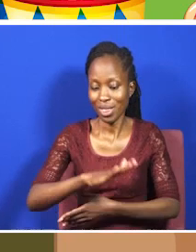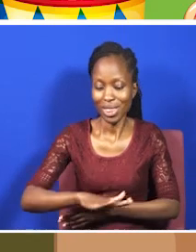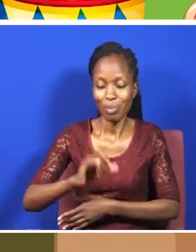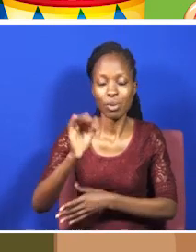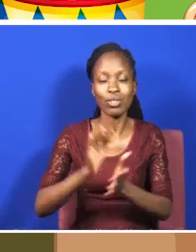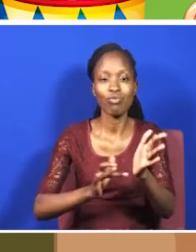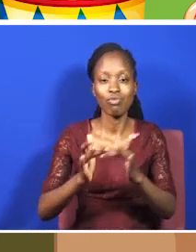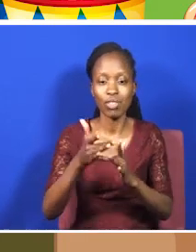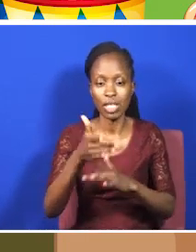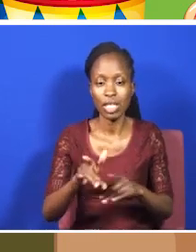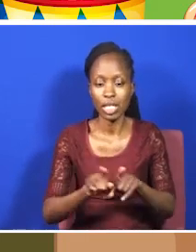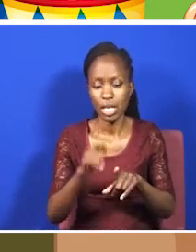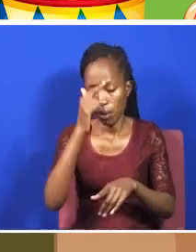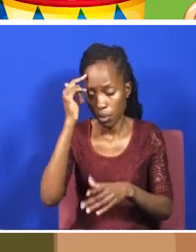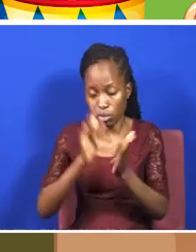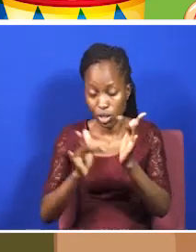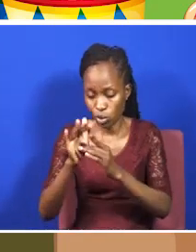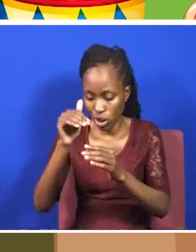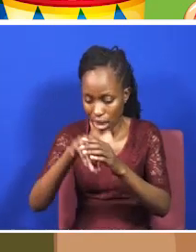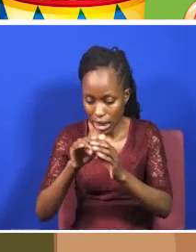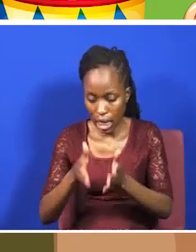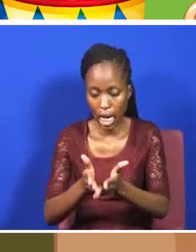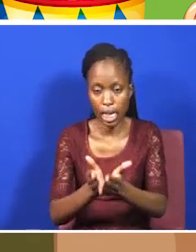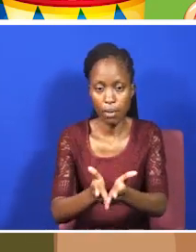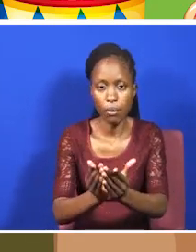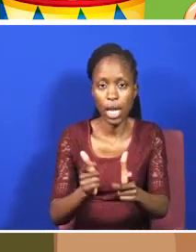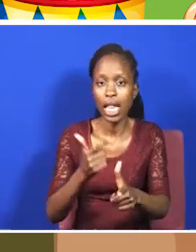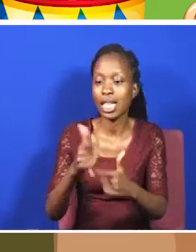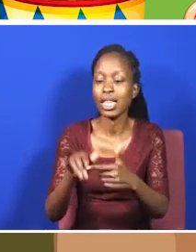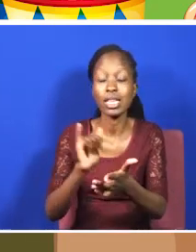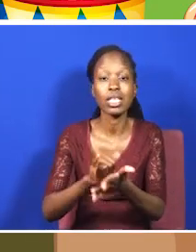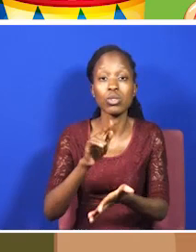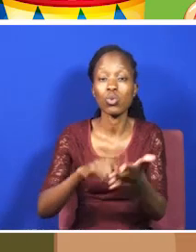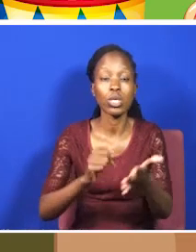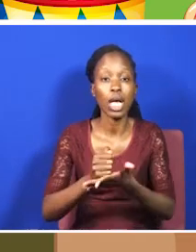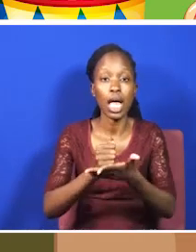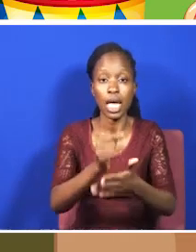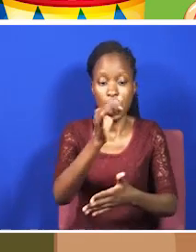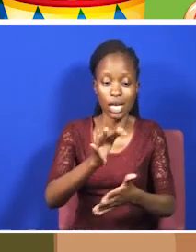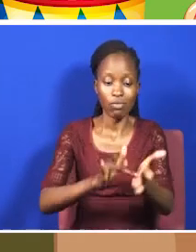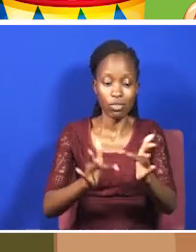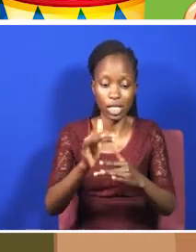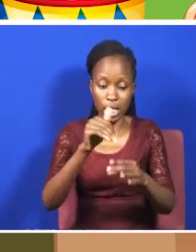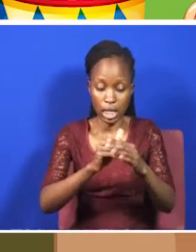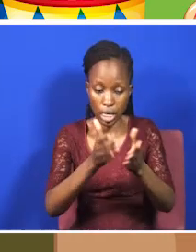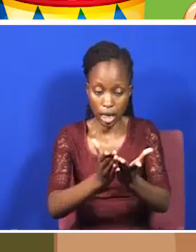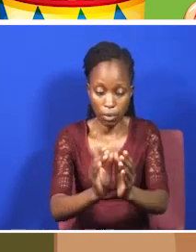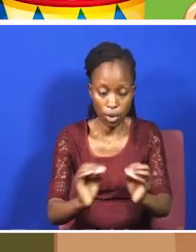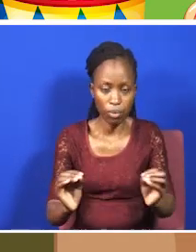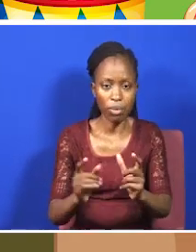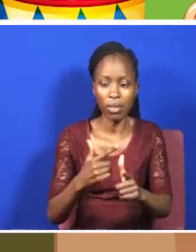It was the presence of Jesus in that boat. Jesus being in that boat made a big